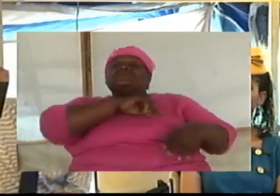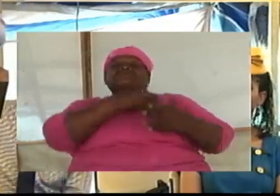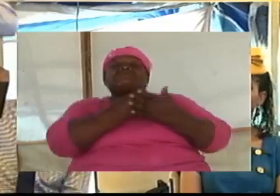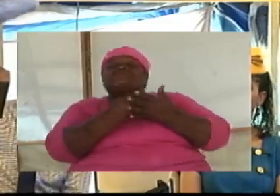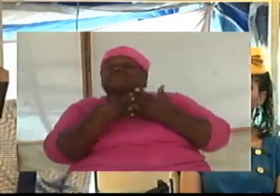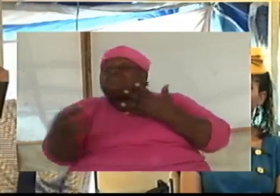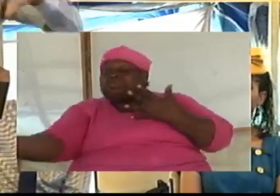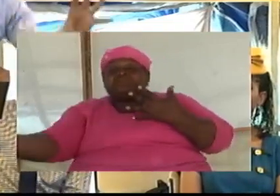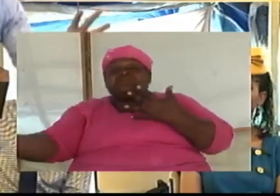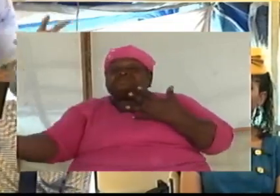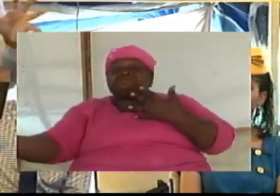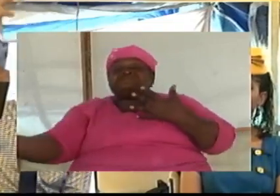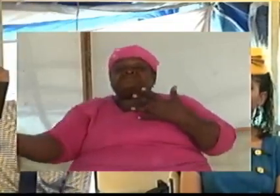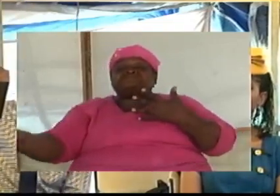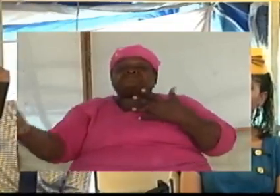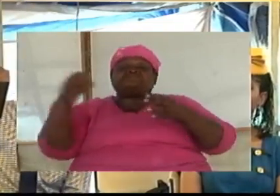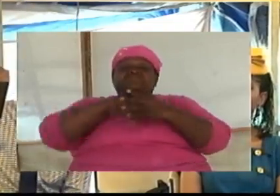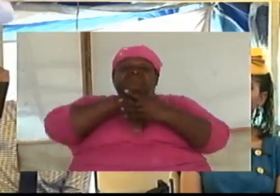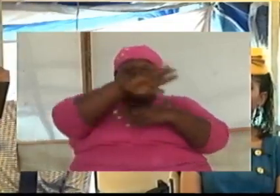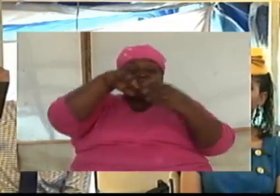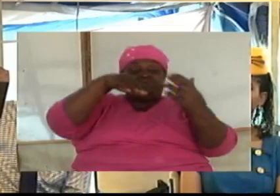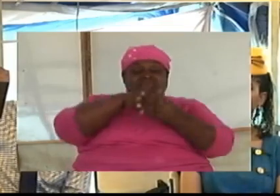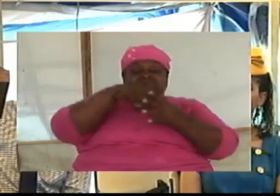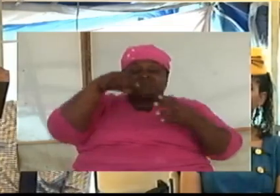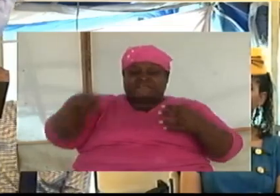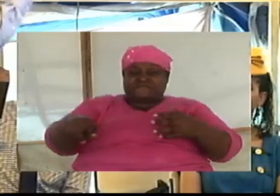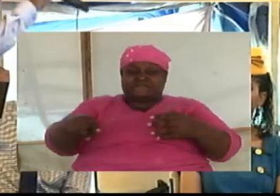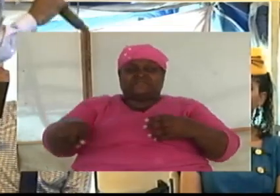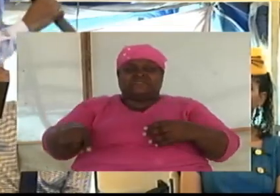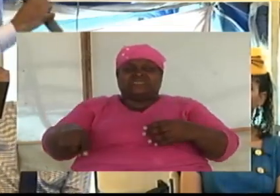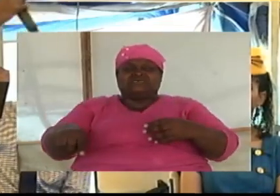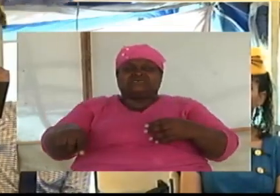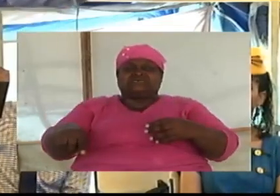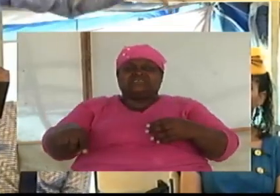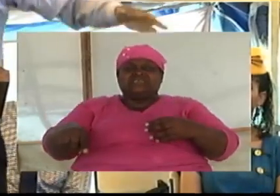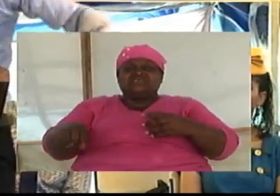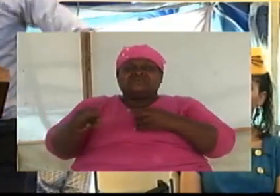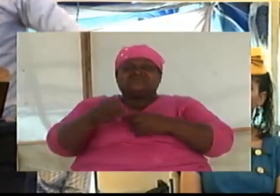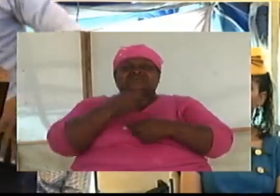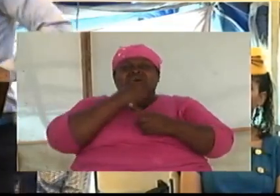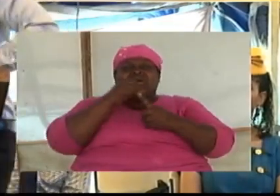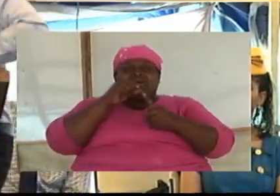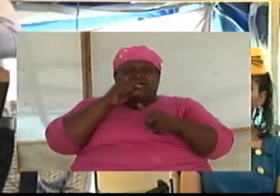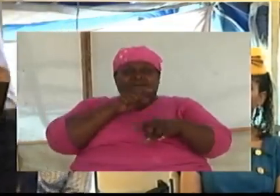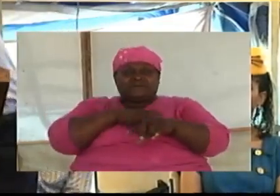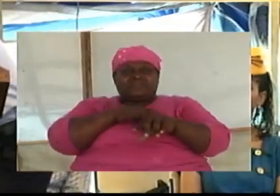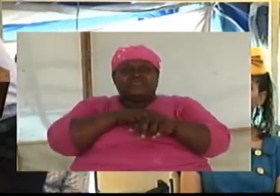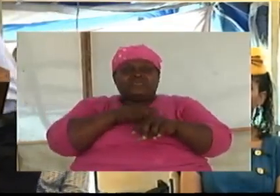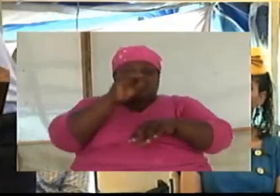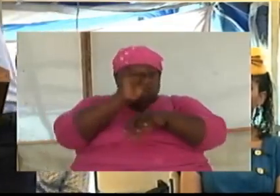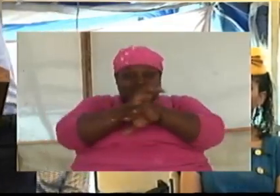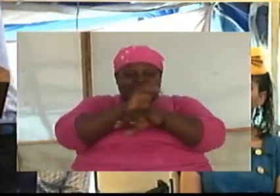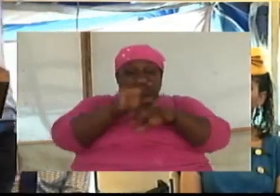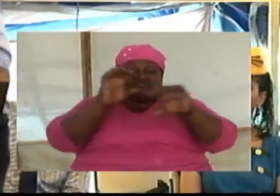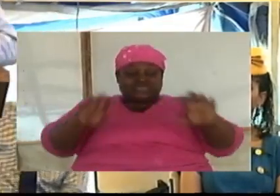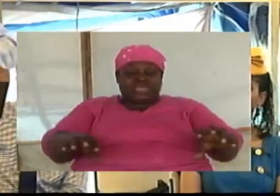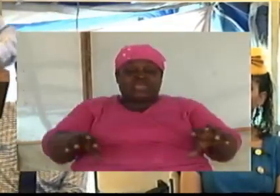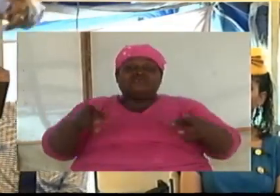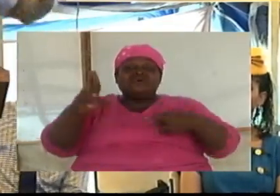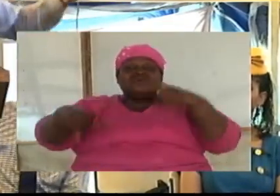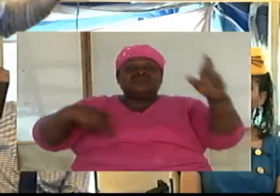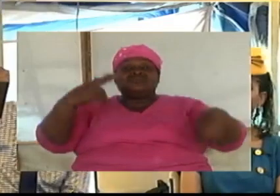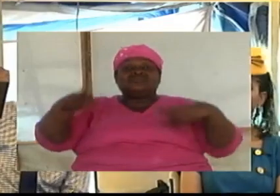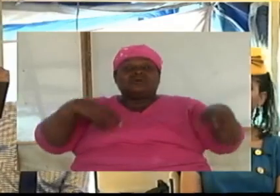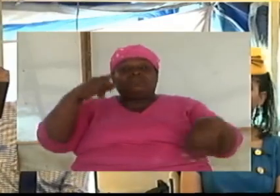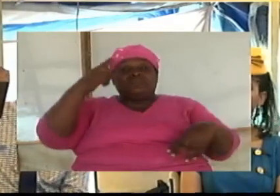this is why in the midst of this crisis, the church can rejoice, because we have a hope, hallelujah, that if